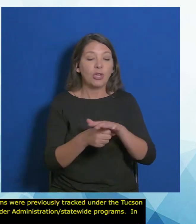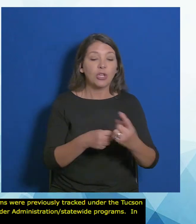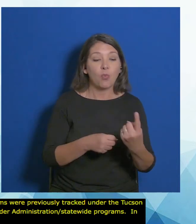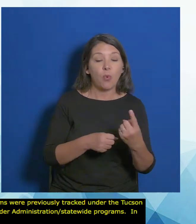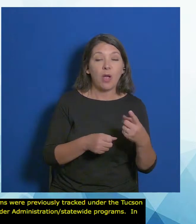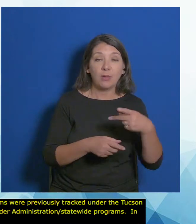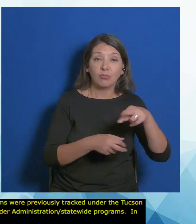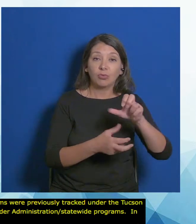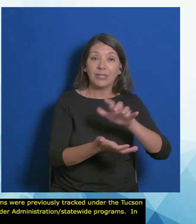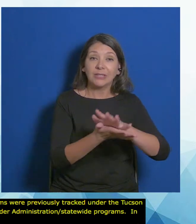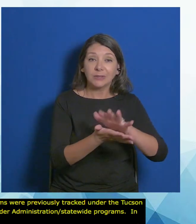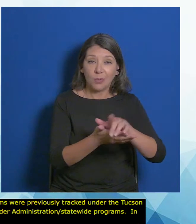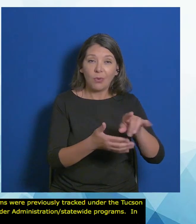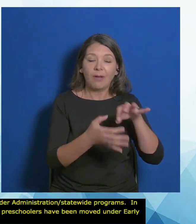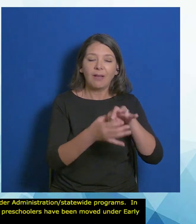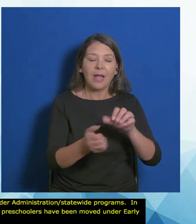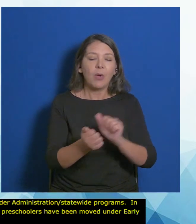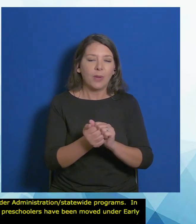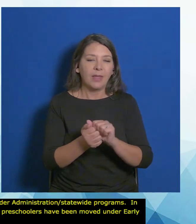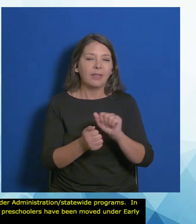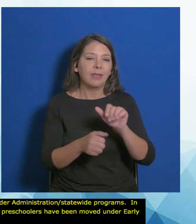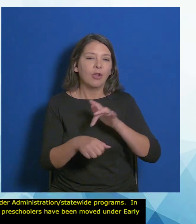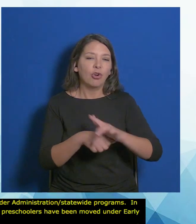have been moved under the early learning program.